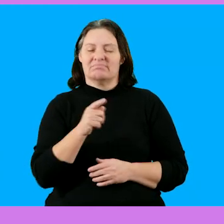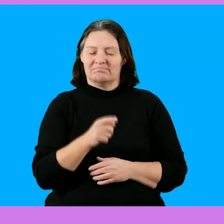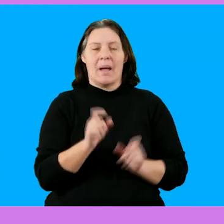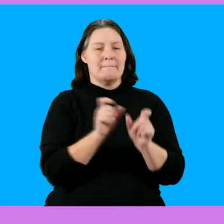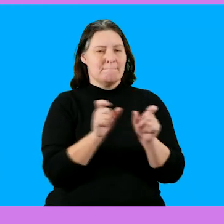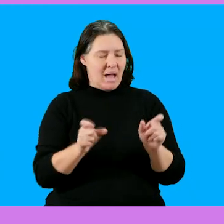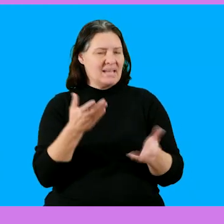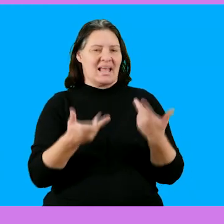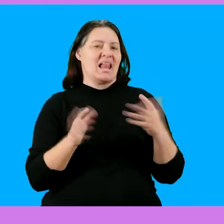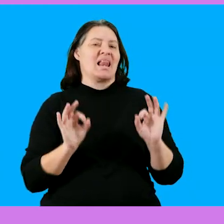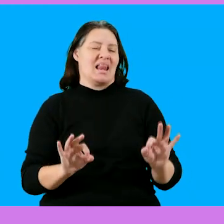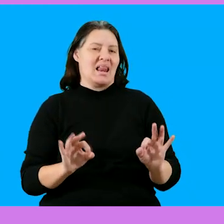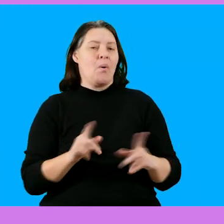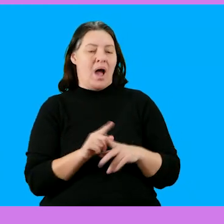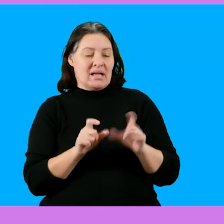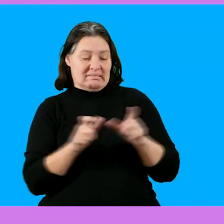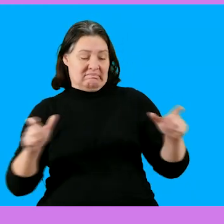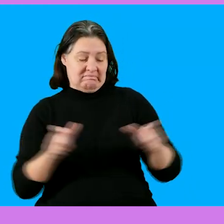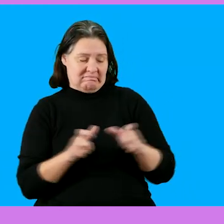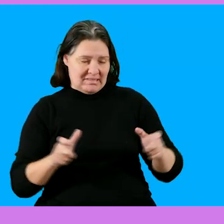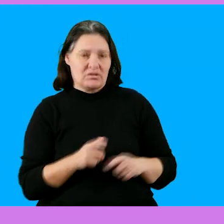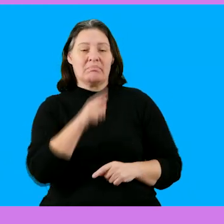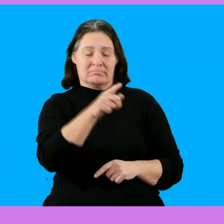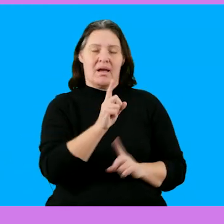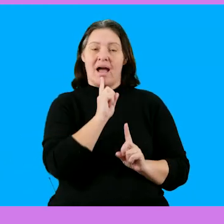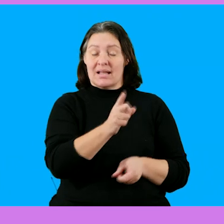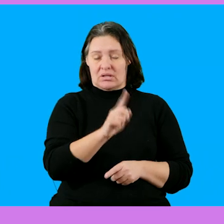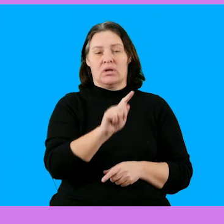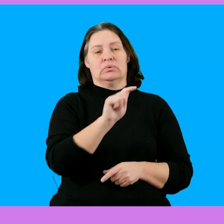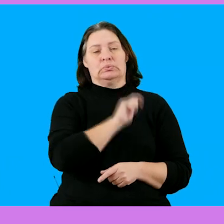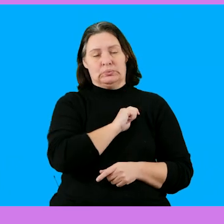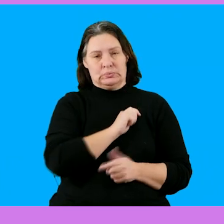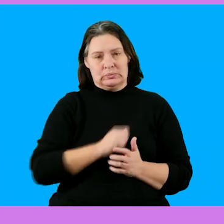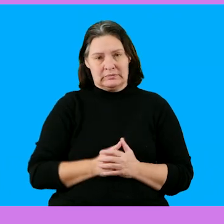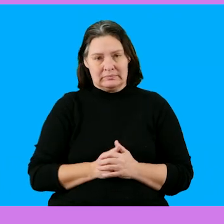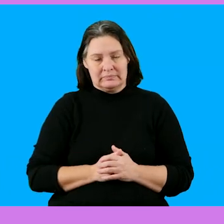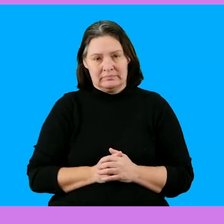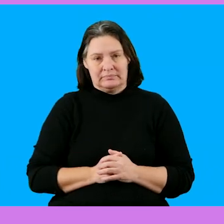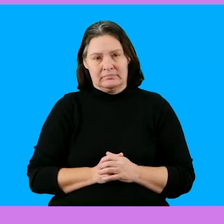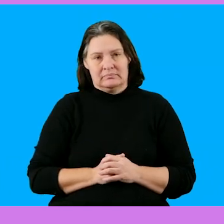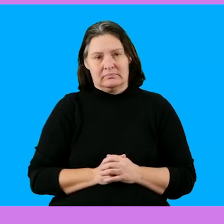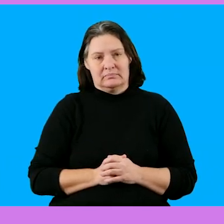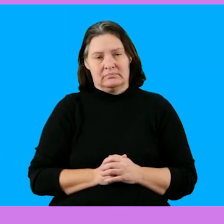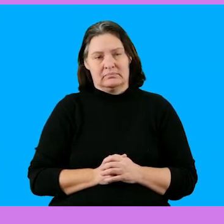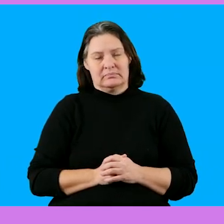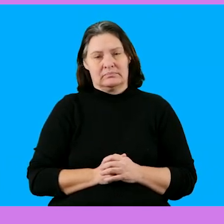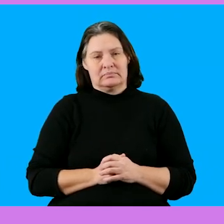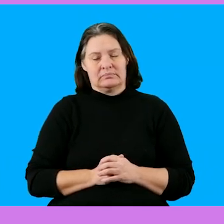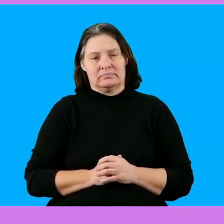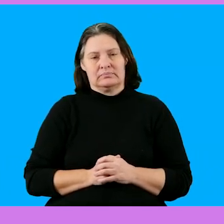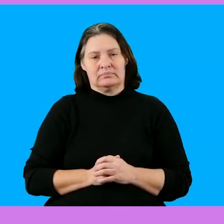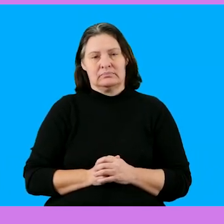most accurate, especially when resizing is happening. So our answer to question number 4 is